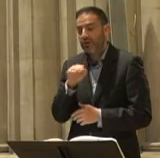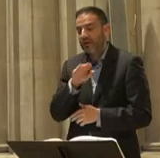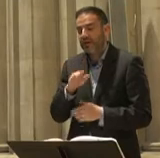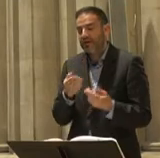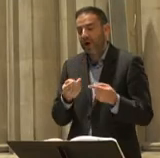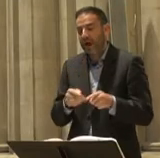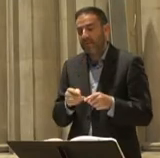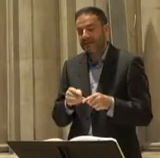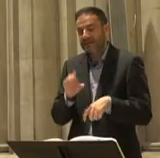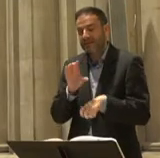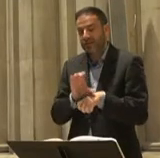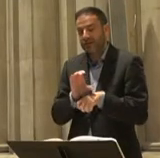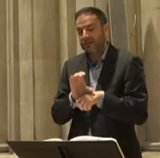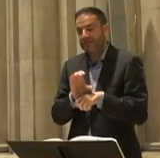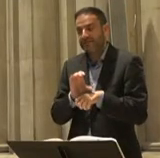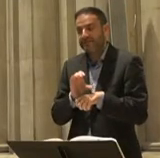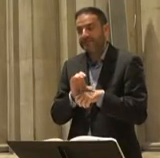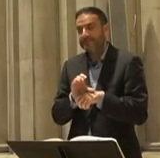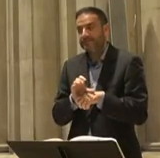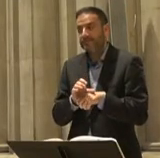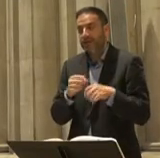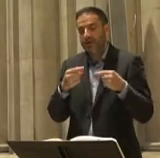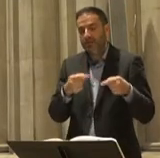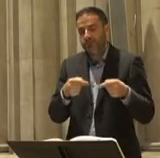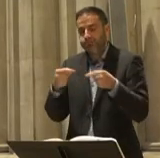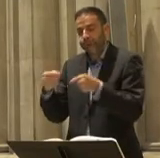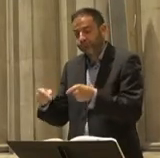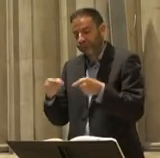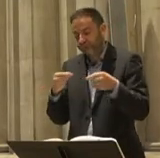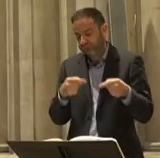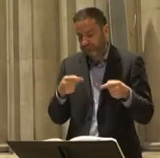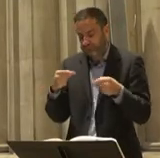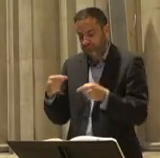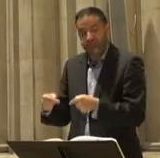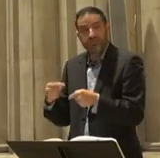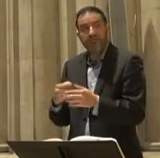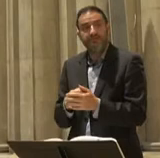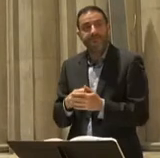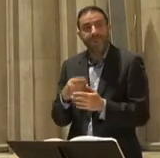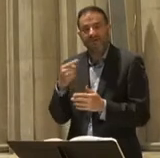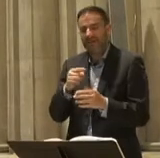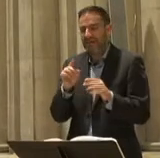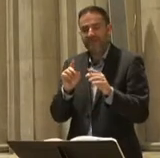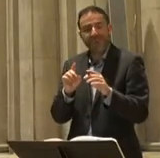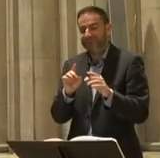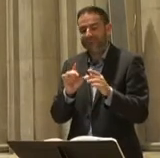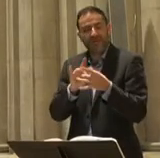in the church, the dispute was so sharp that they parted company.